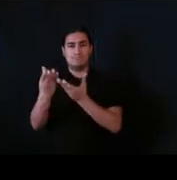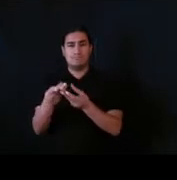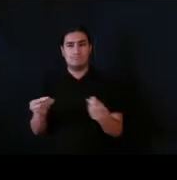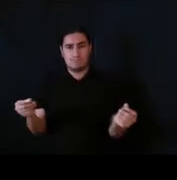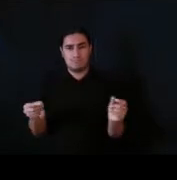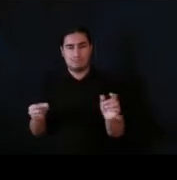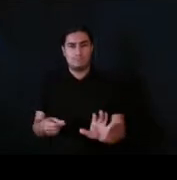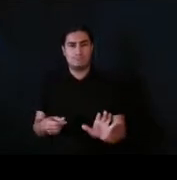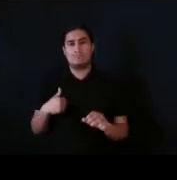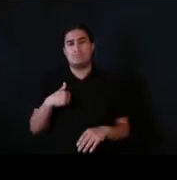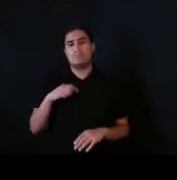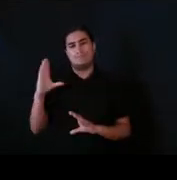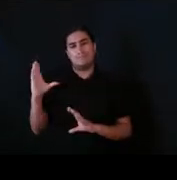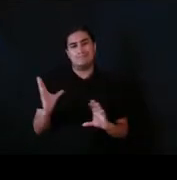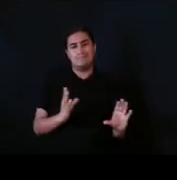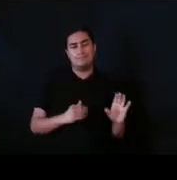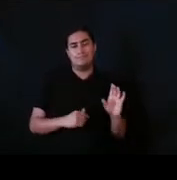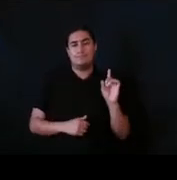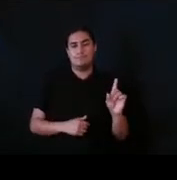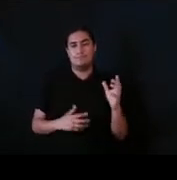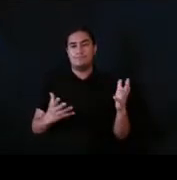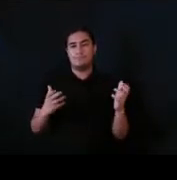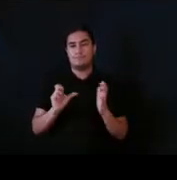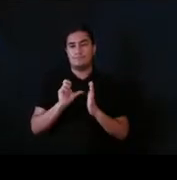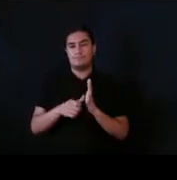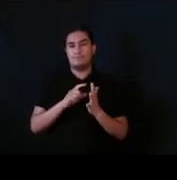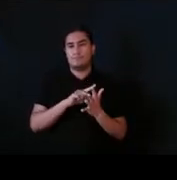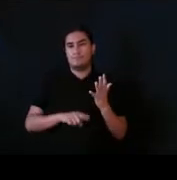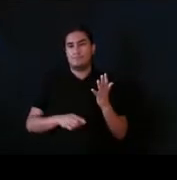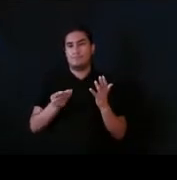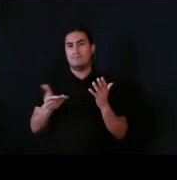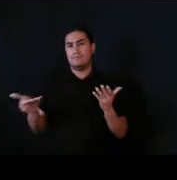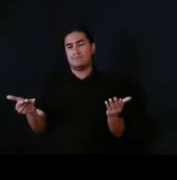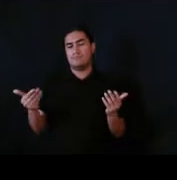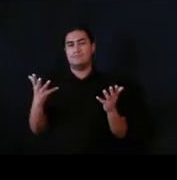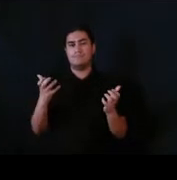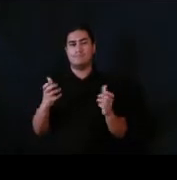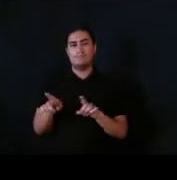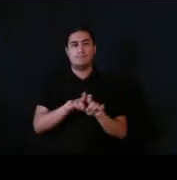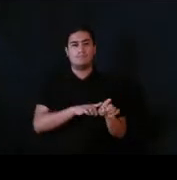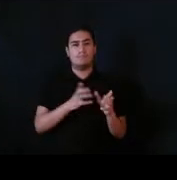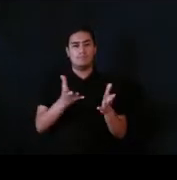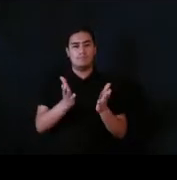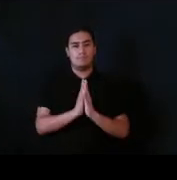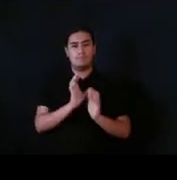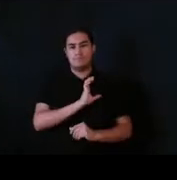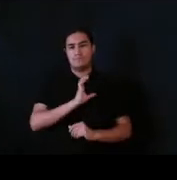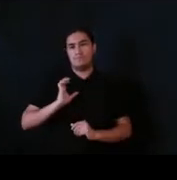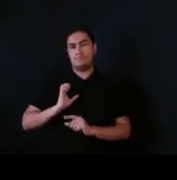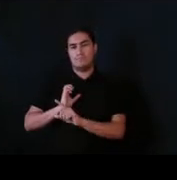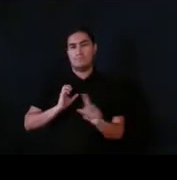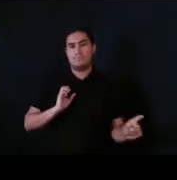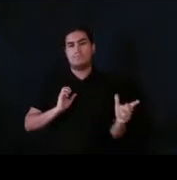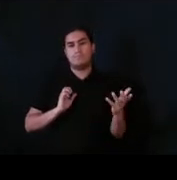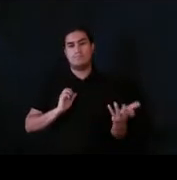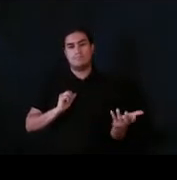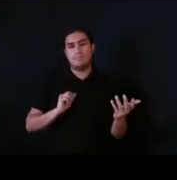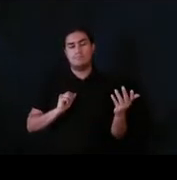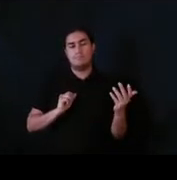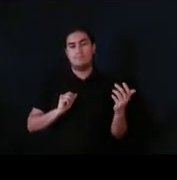um that i was planning to but i wanted to highlight just a couple of things and i would also ask the commission um